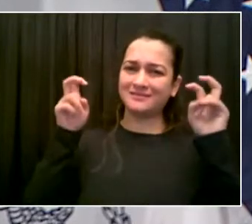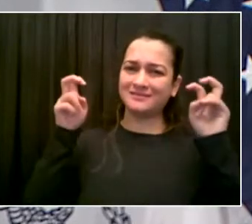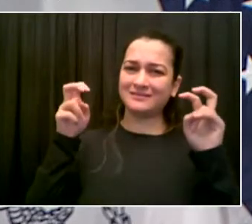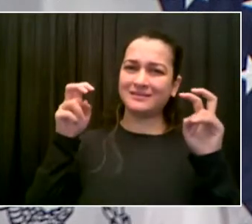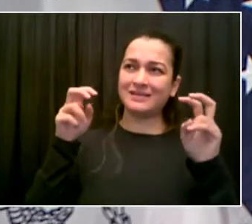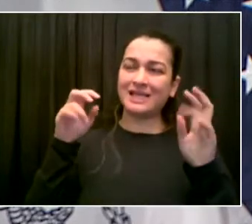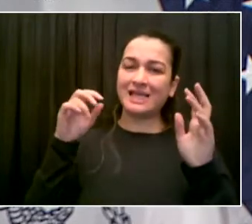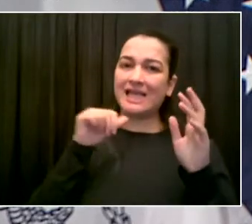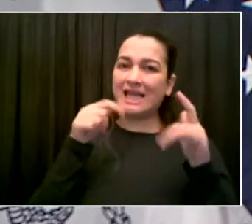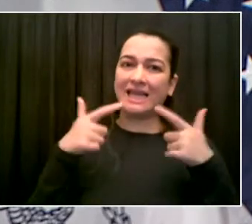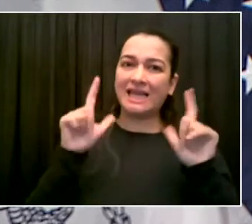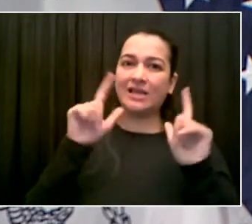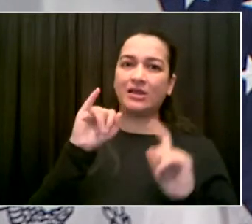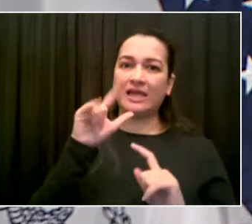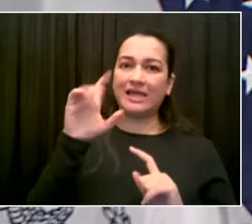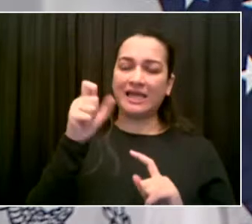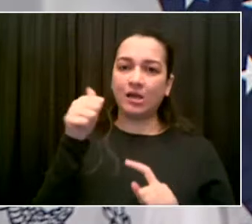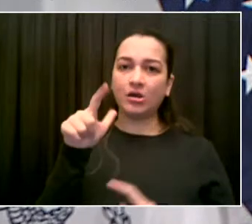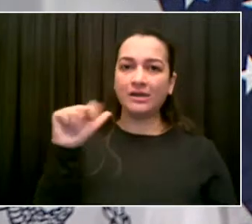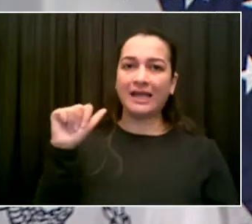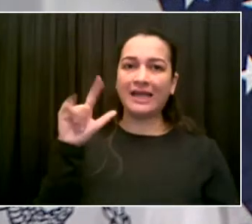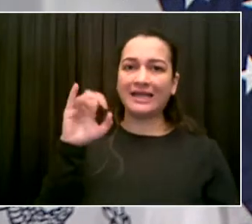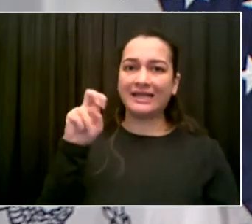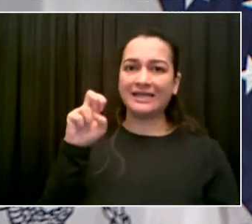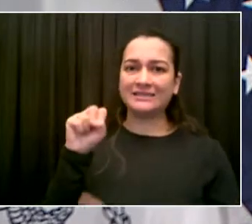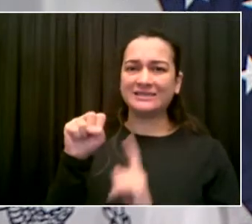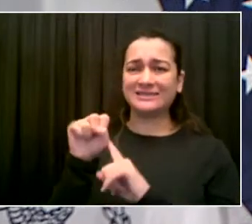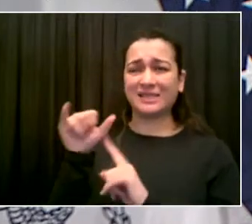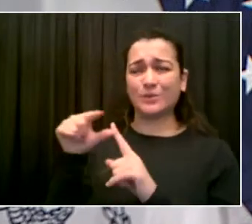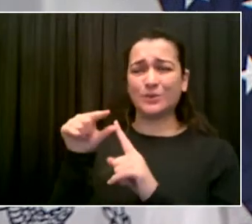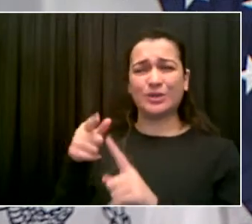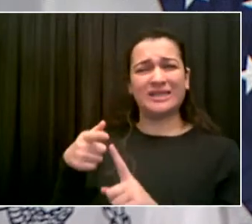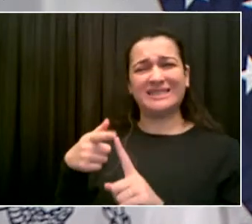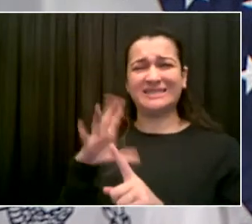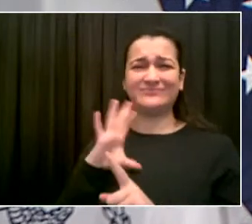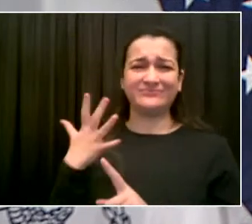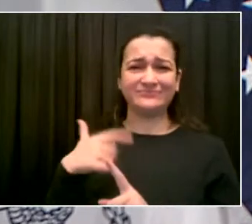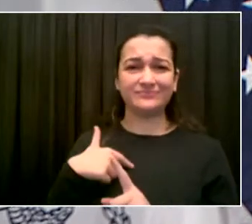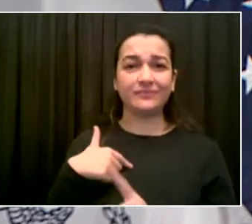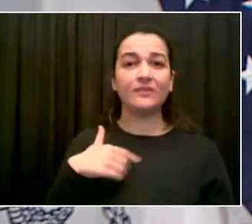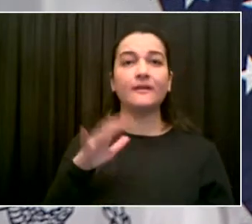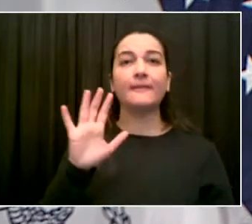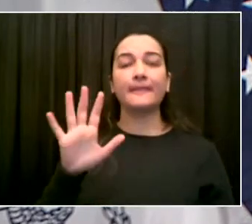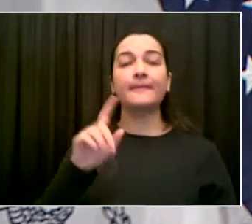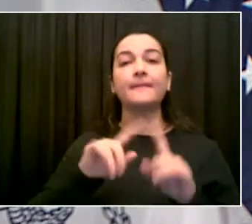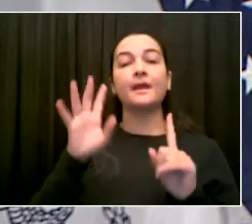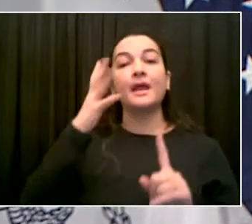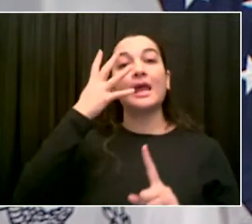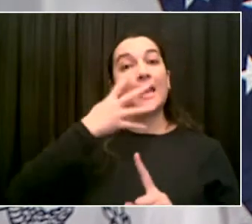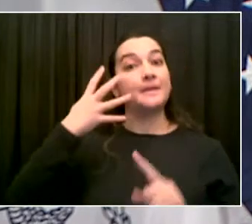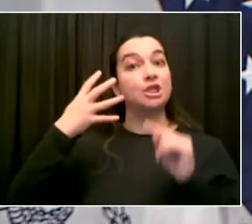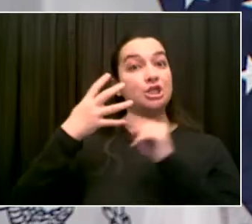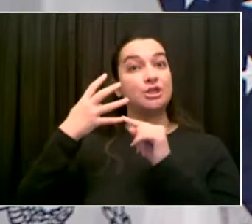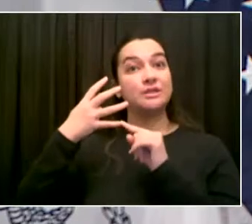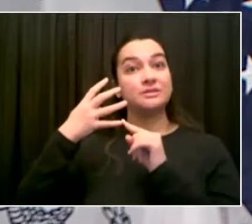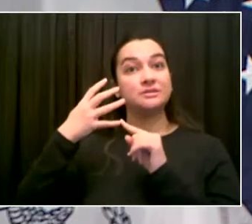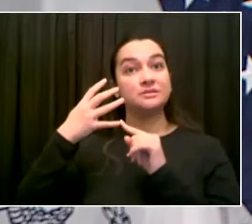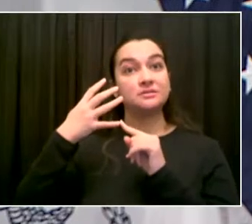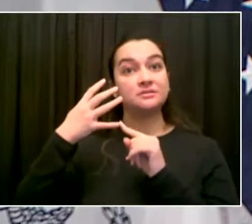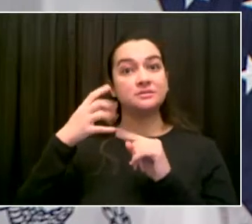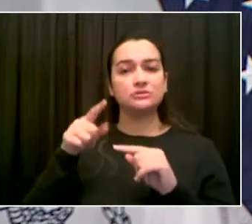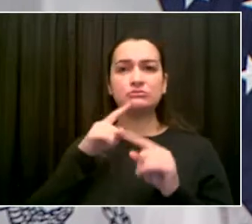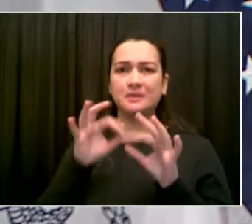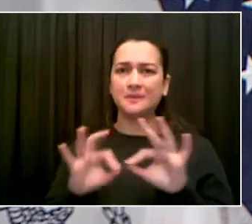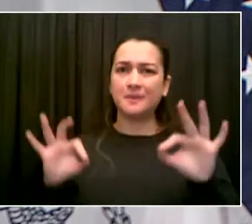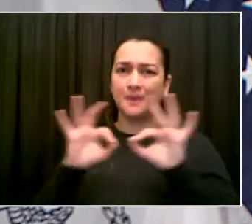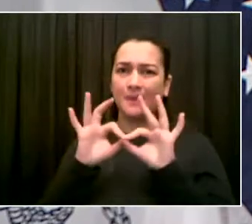our city. They're part of the life of our city. This is why long ago we provide public education, we provide